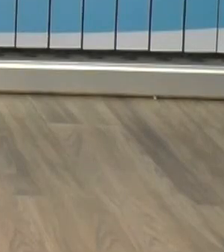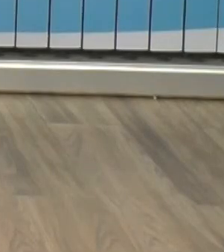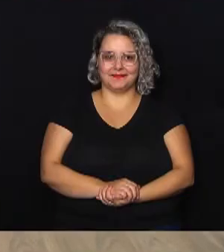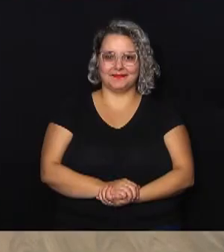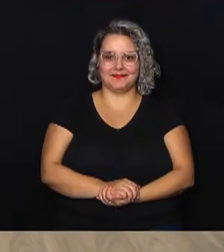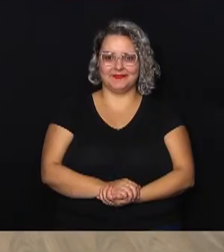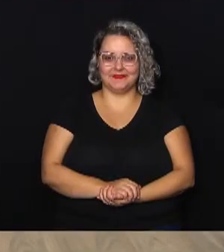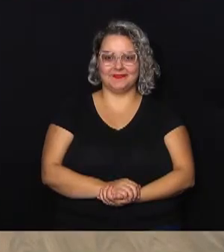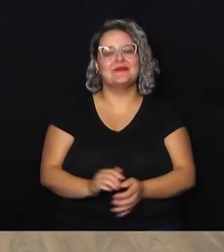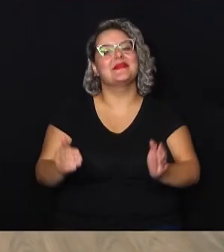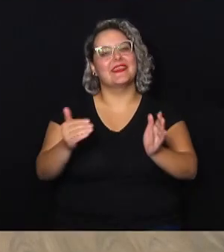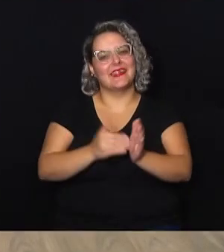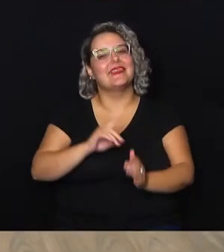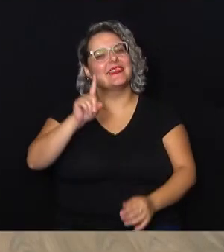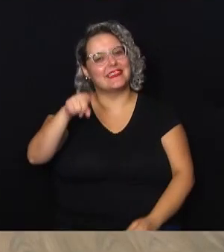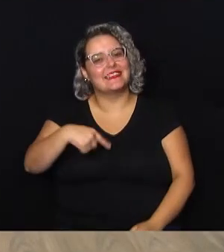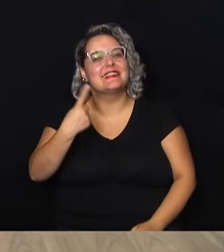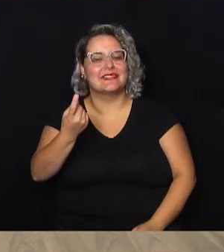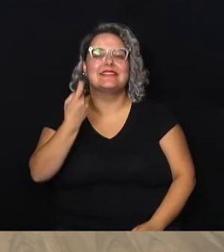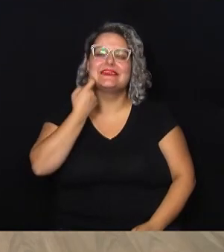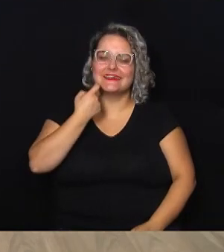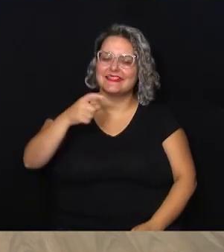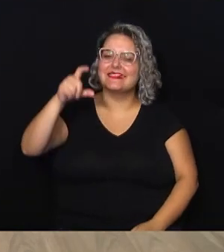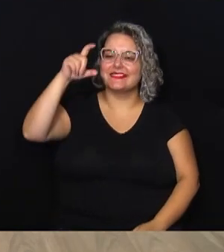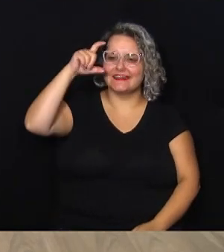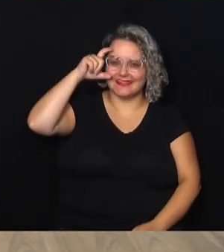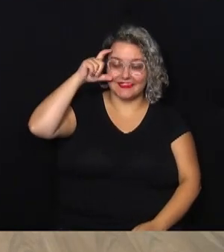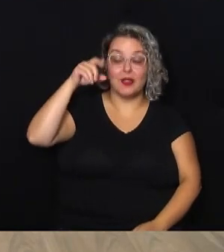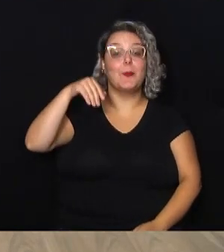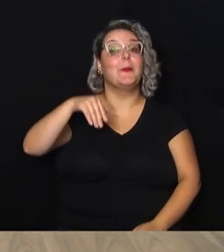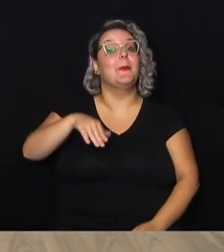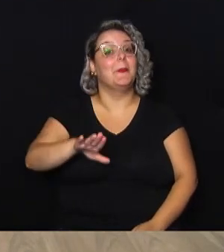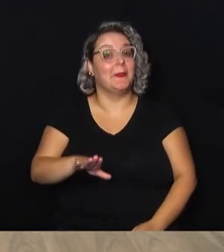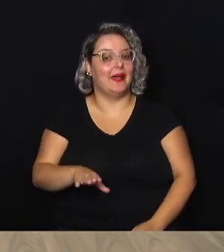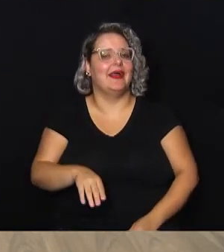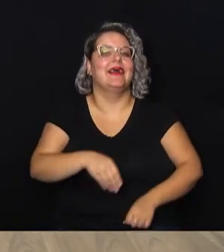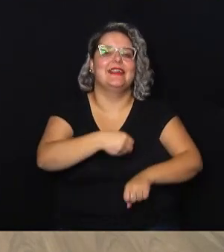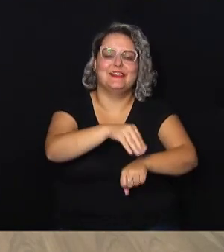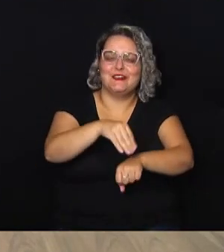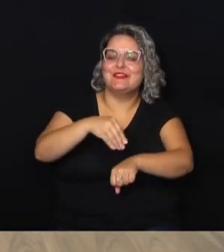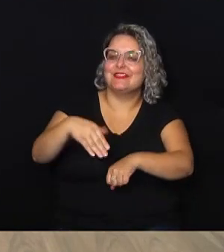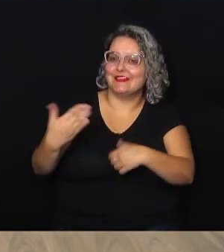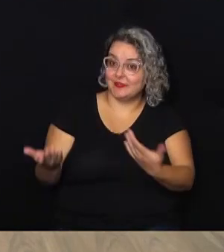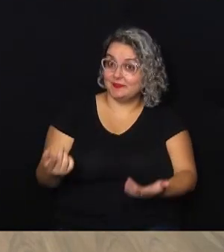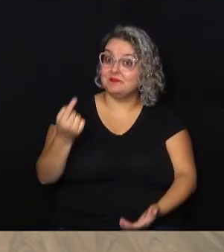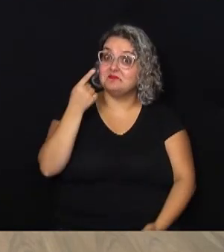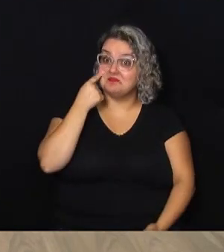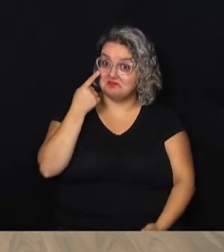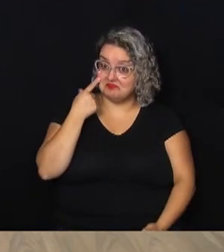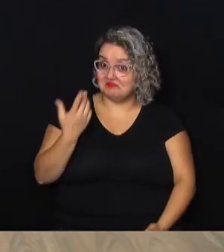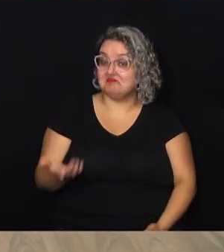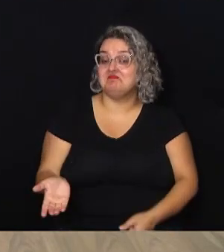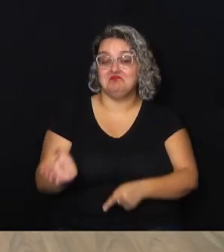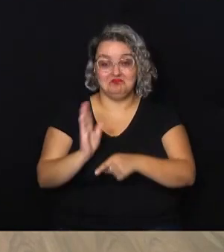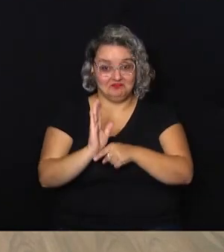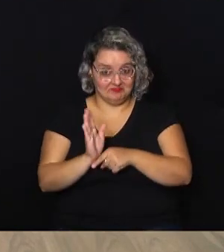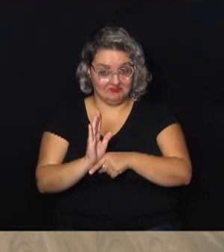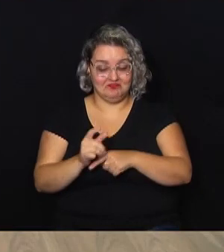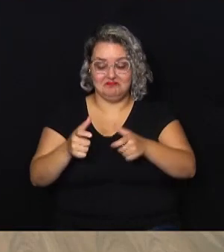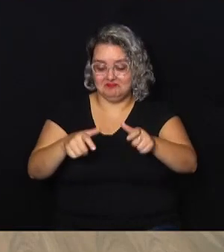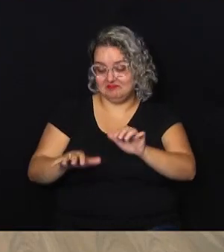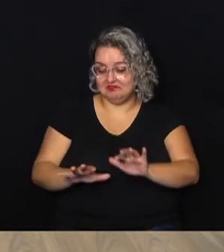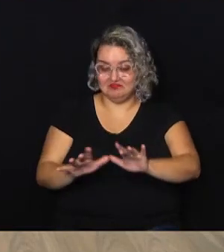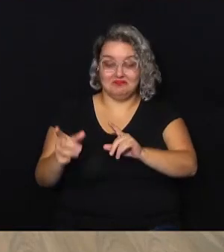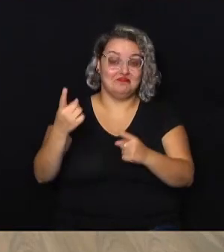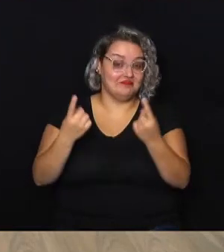Até sexta-feira que vem, Michel Amorim trazendo muitas dicas, você viu aí, né? Tem cinema, tem bloco de